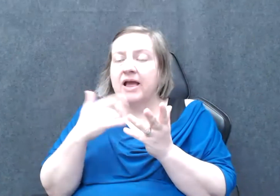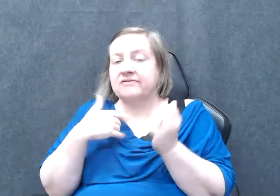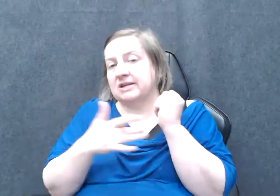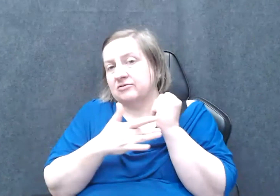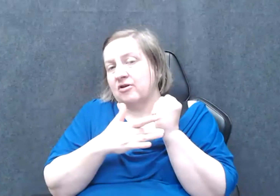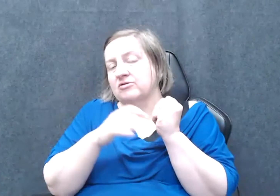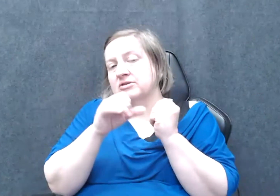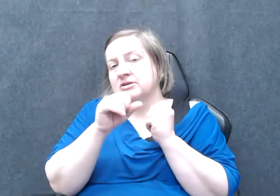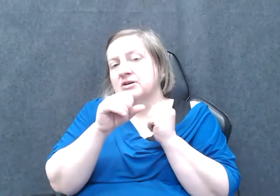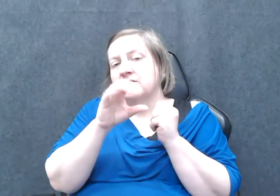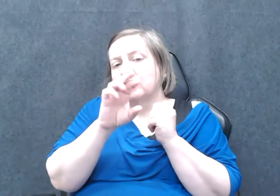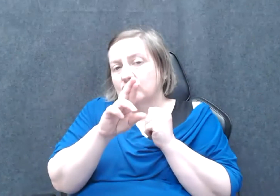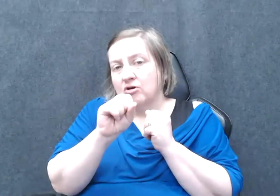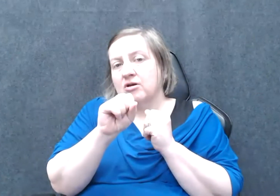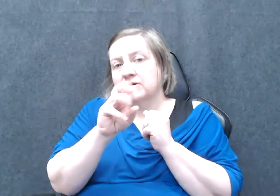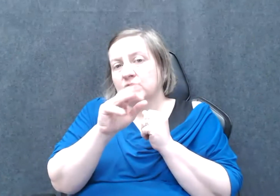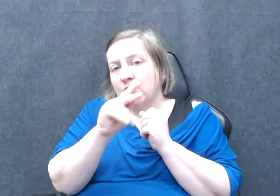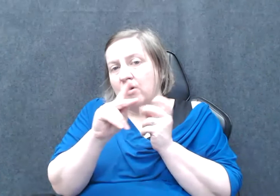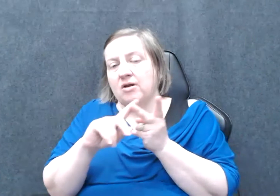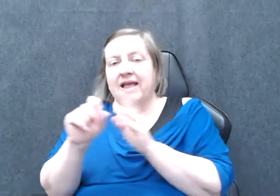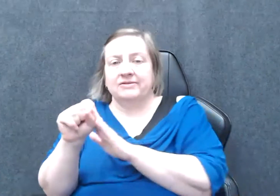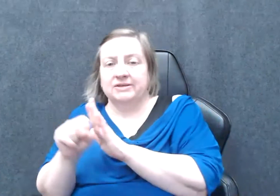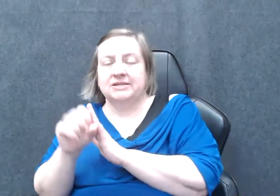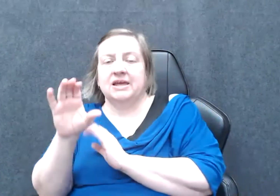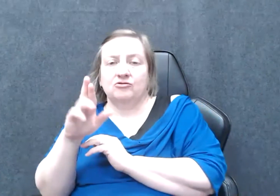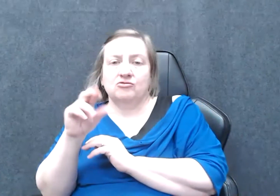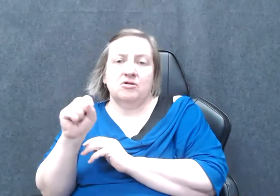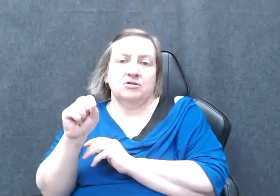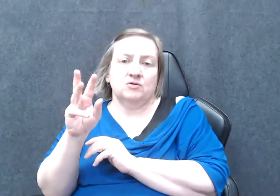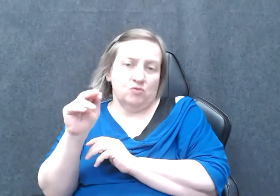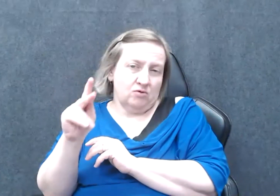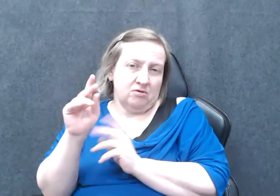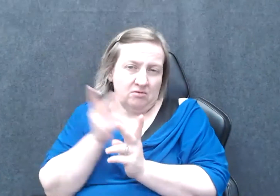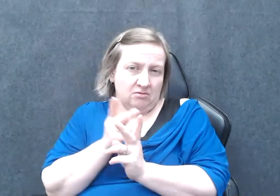as the state crosswalk. And I think that's really going to be helpful. But